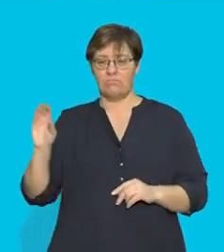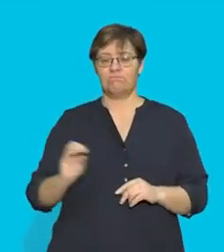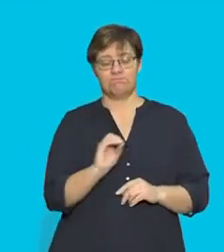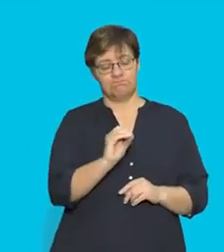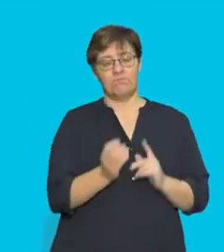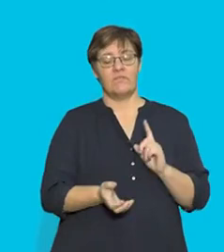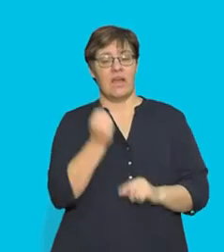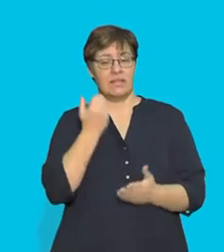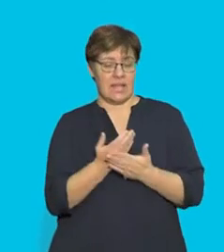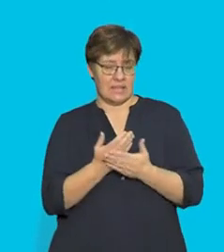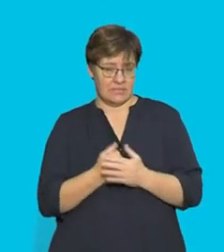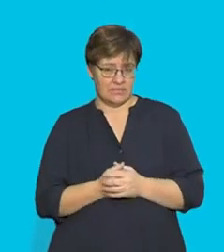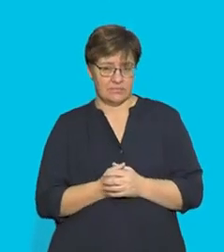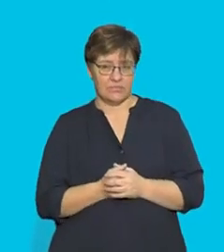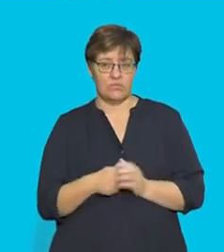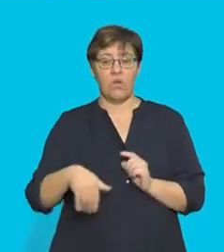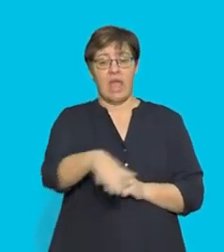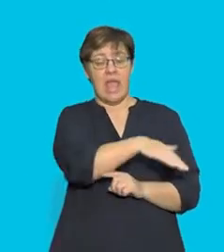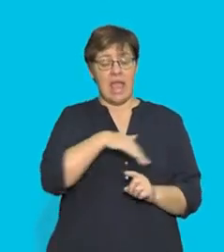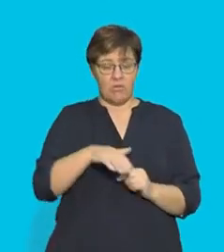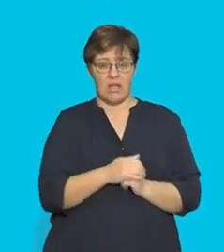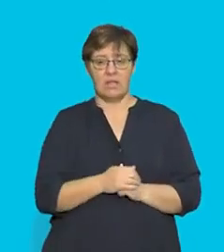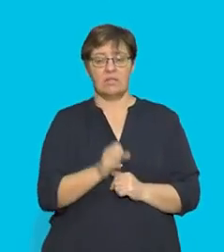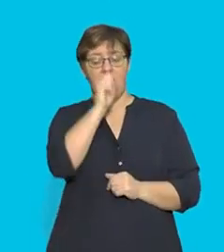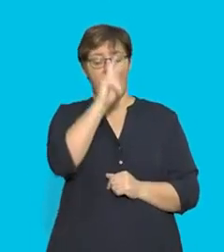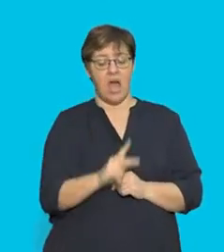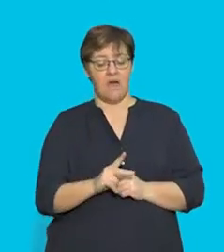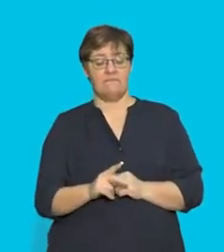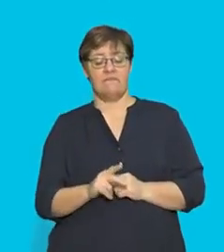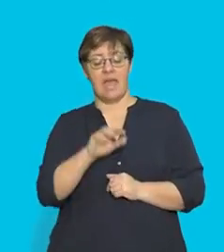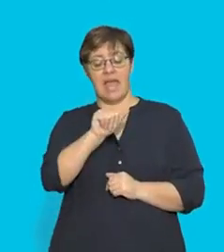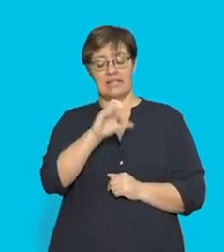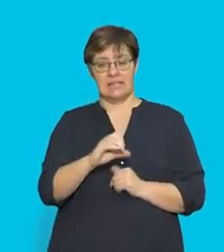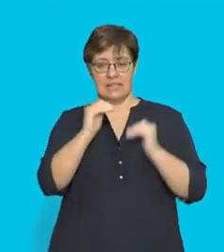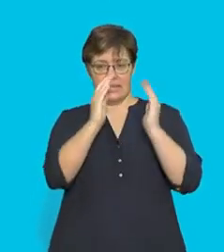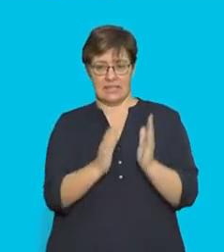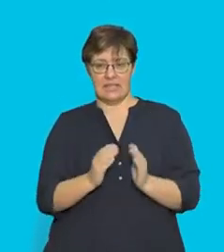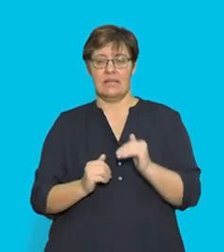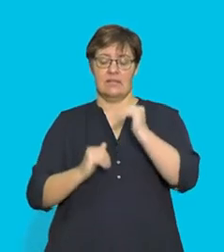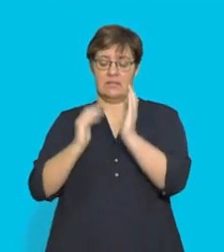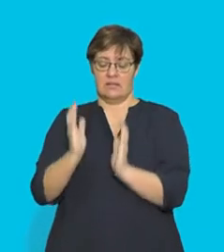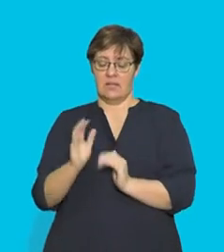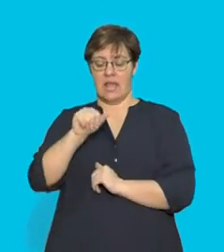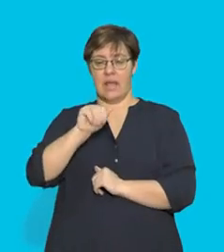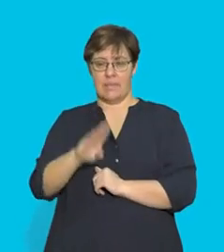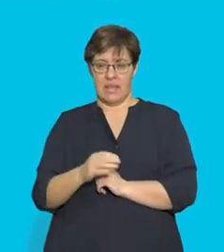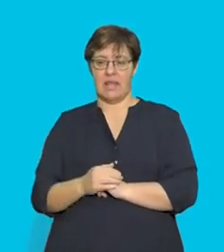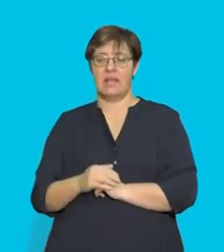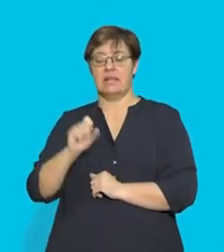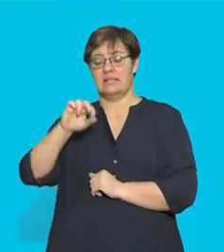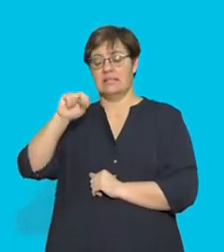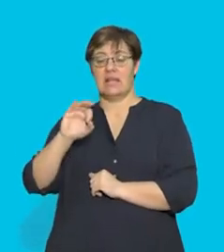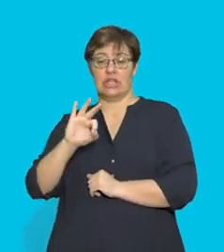find our area. So our area will be half AC times AB times sine of the angle in between, which